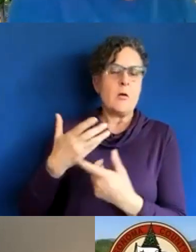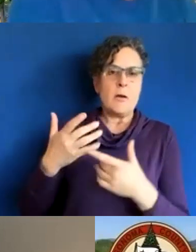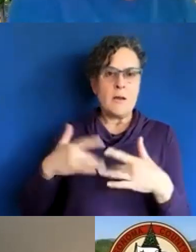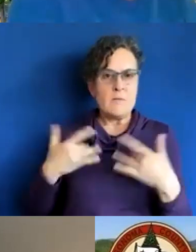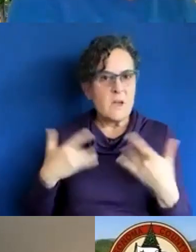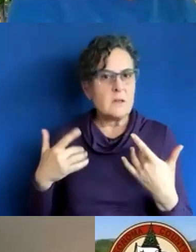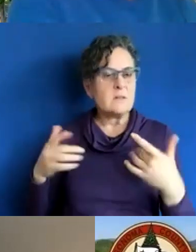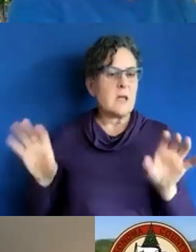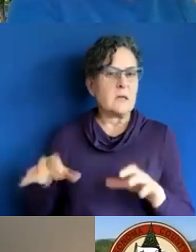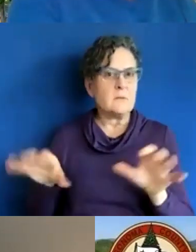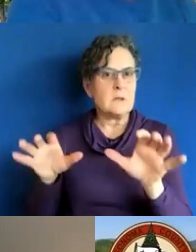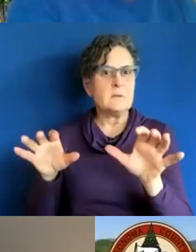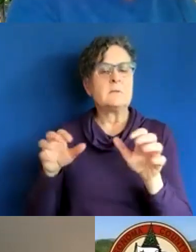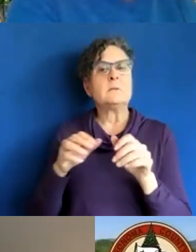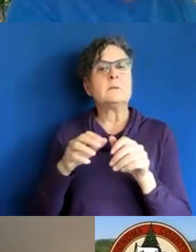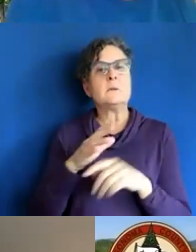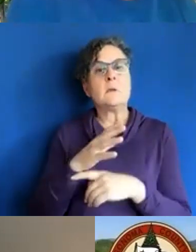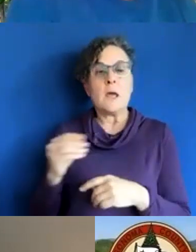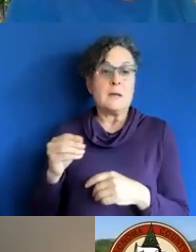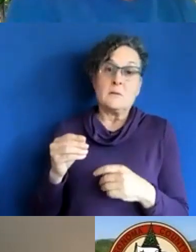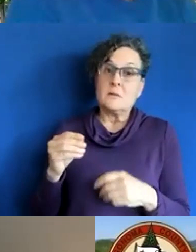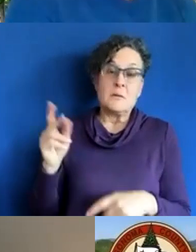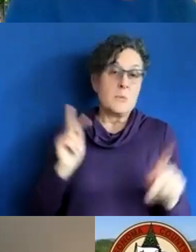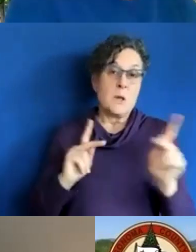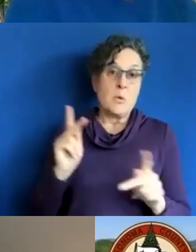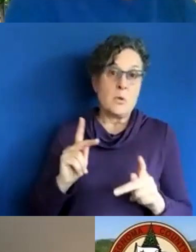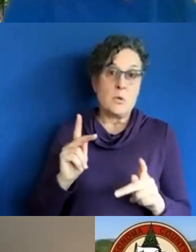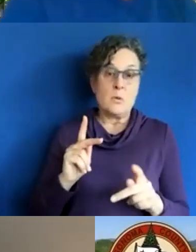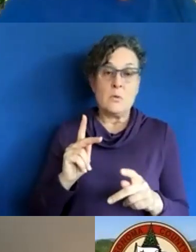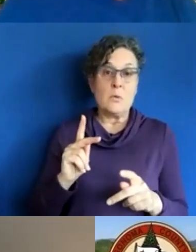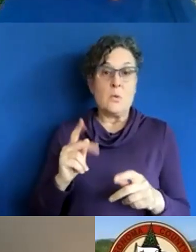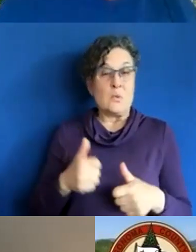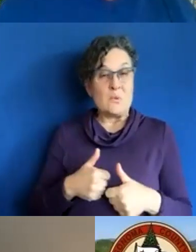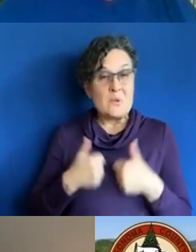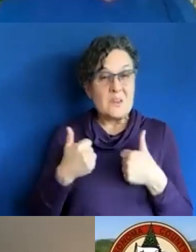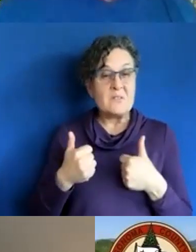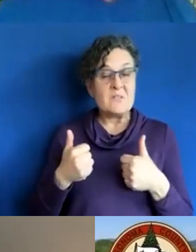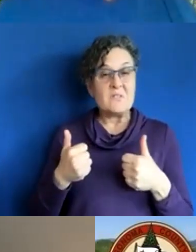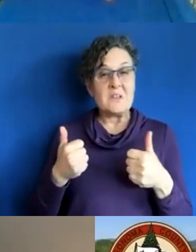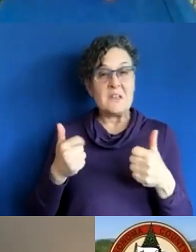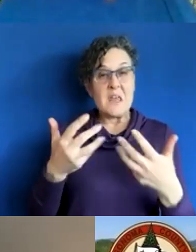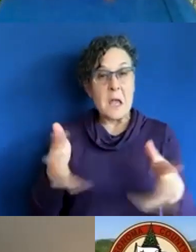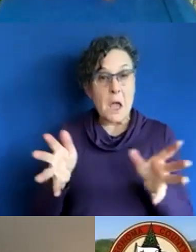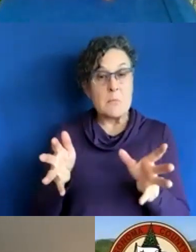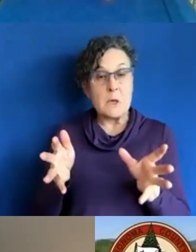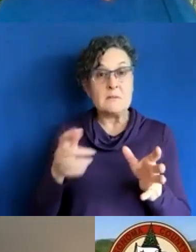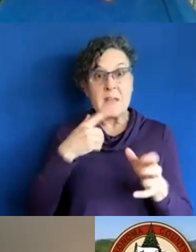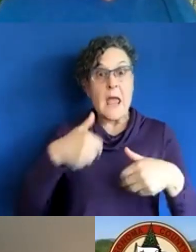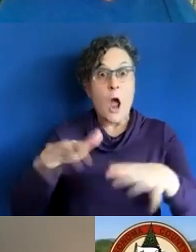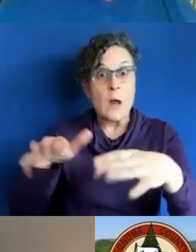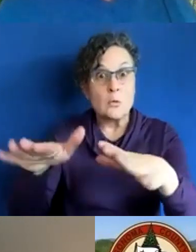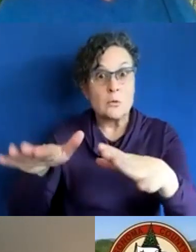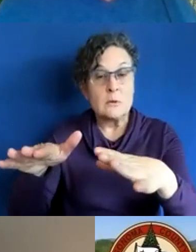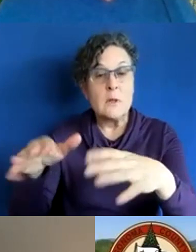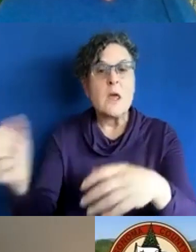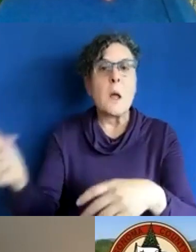and to the residents who would reside in this tent, in this encampment, to suspend it for a month and relocate it and then